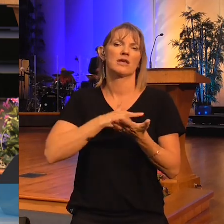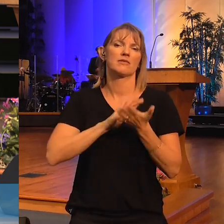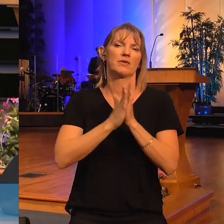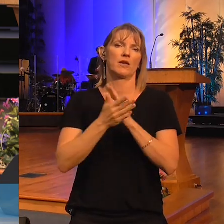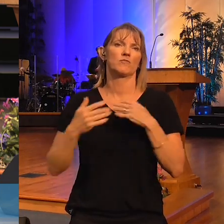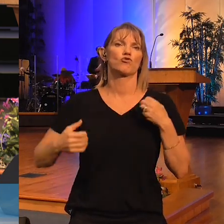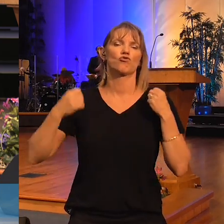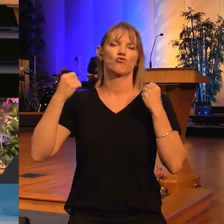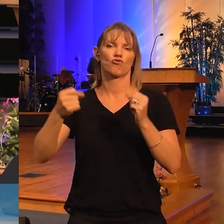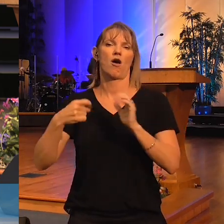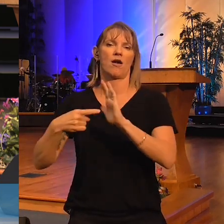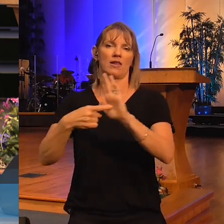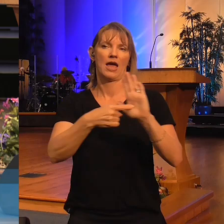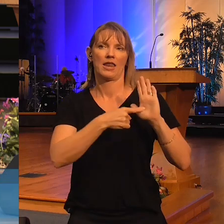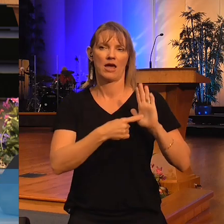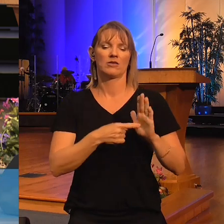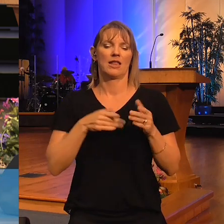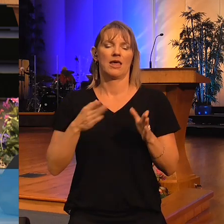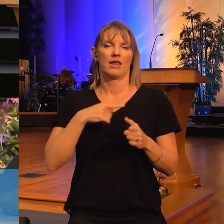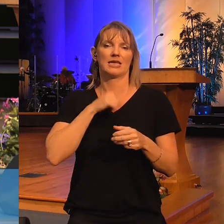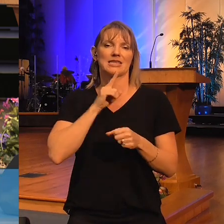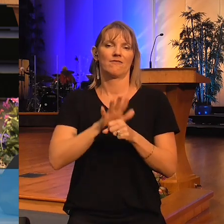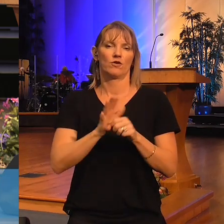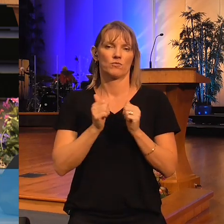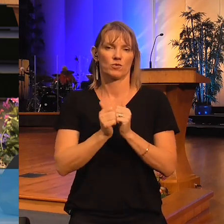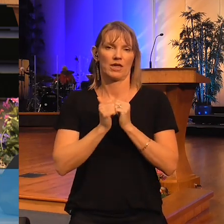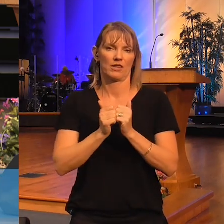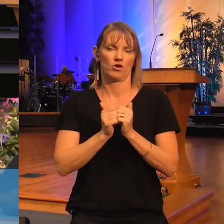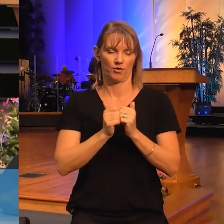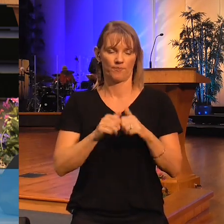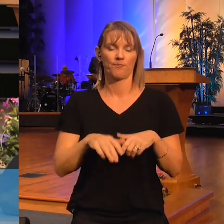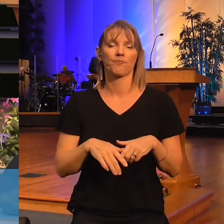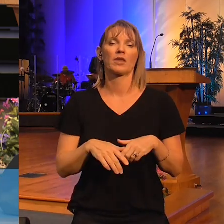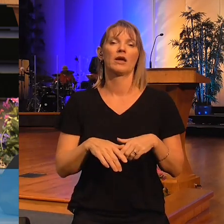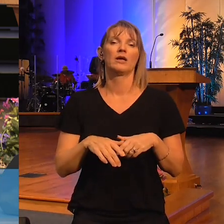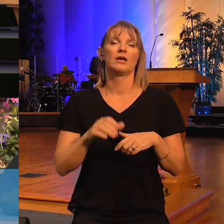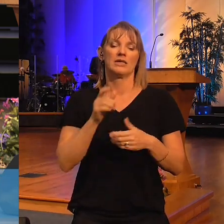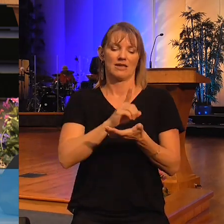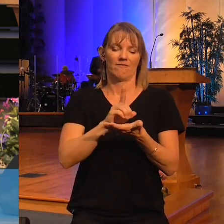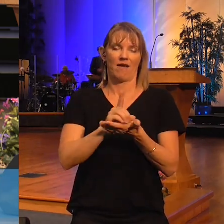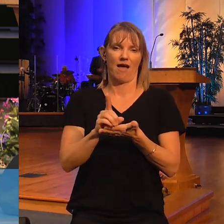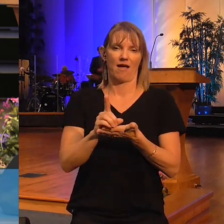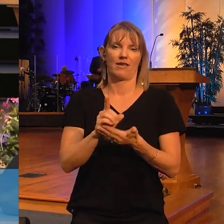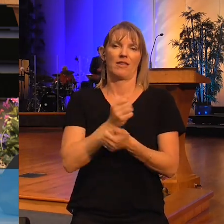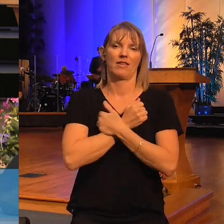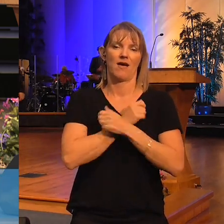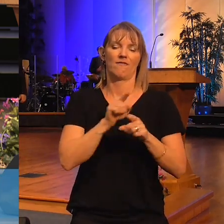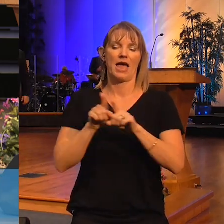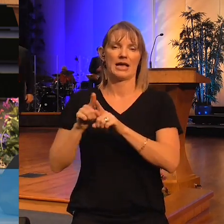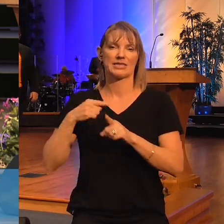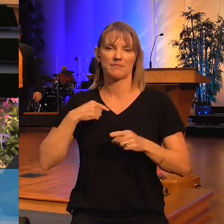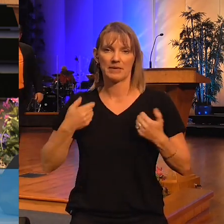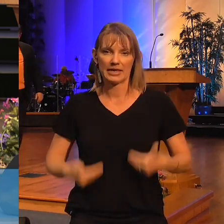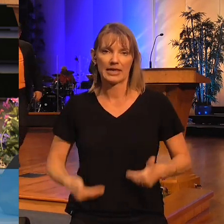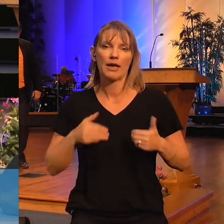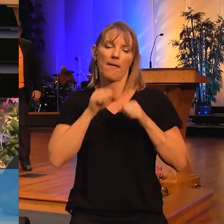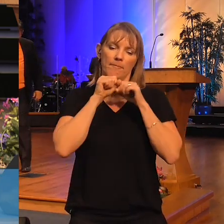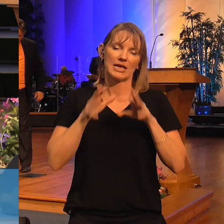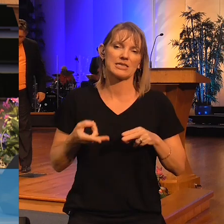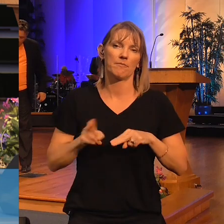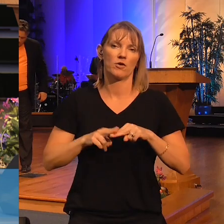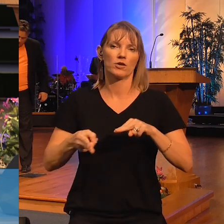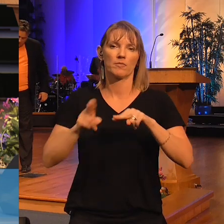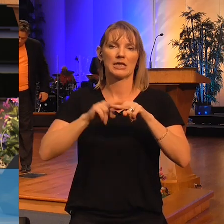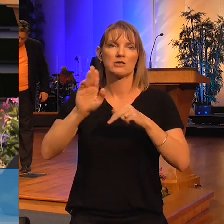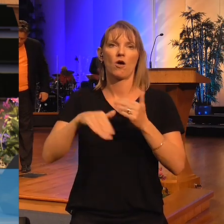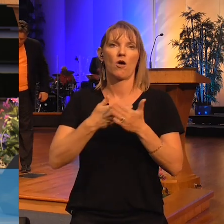So I thank you for that. And let's affirm together our little affirmation. Divine love, as me, blesses